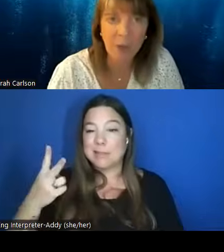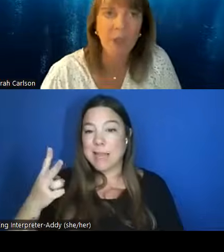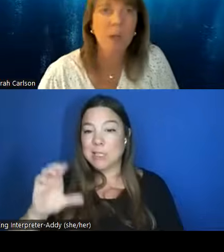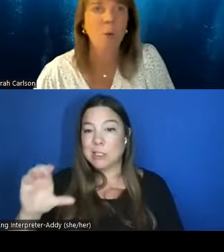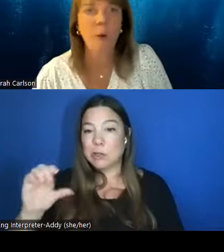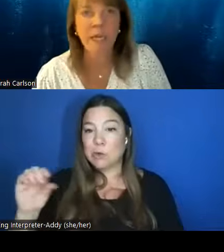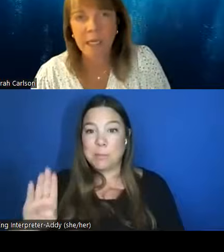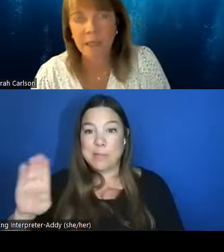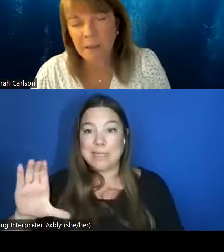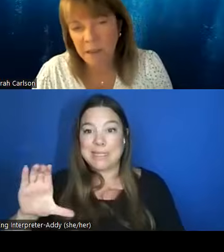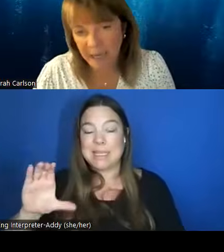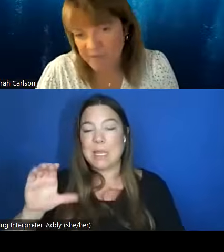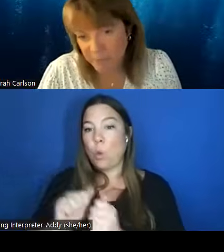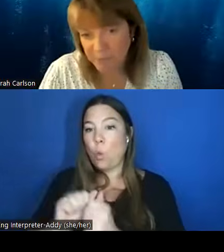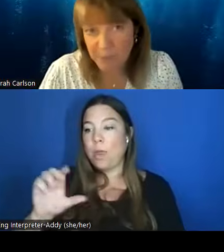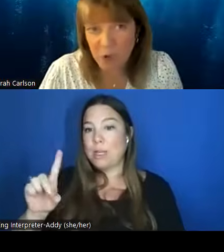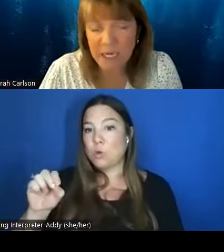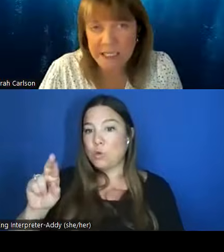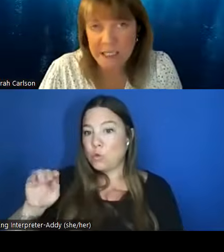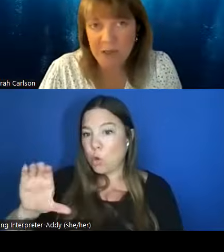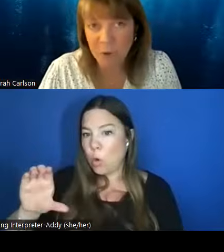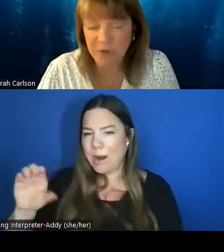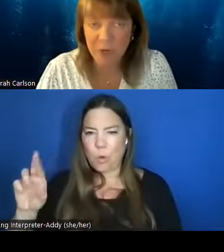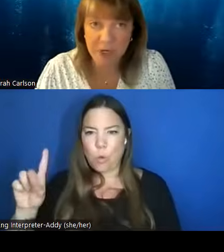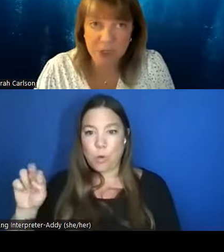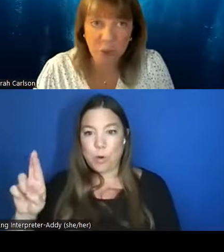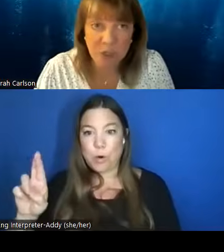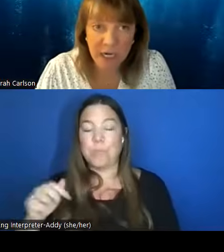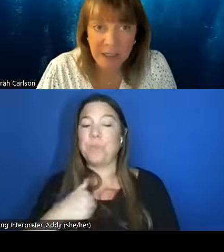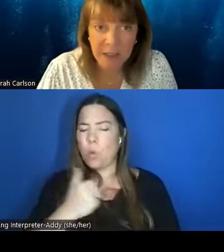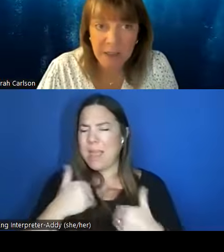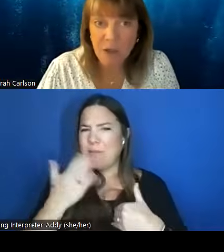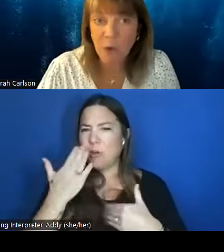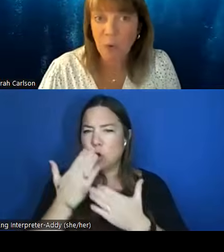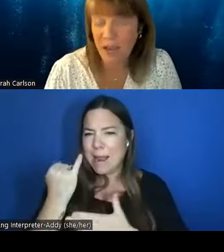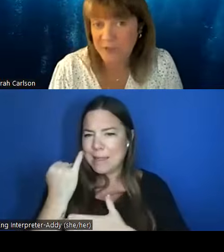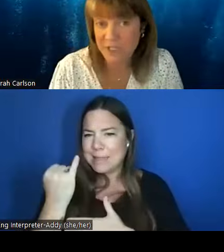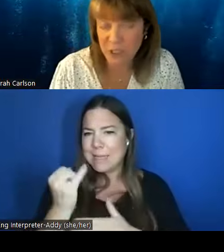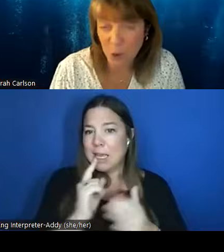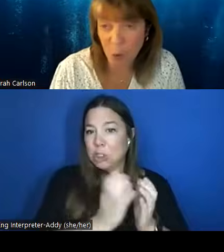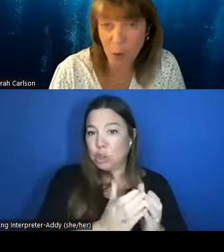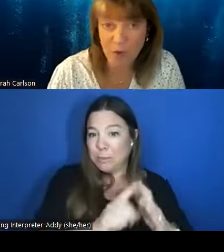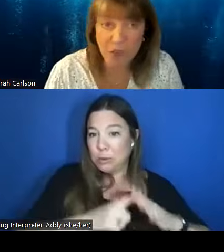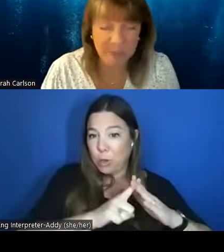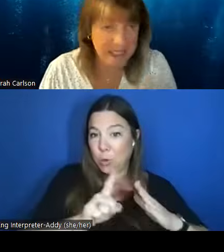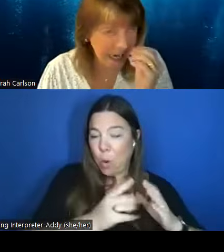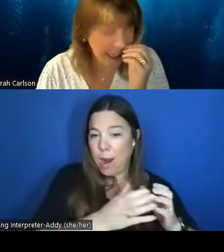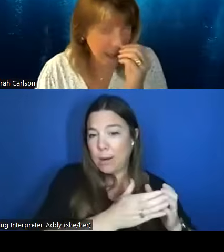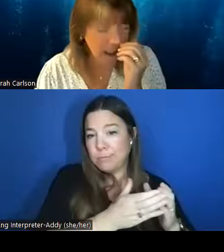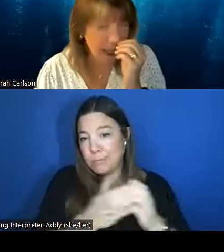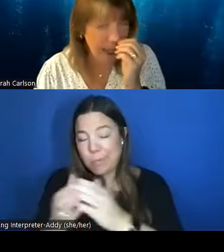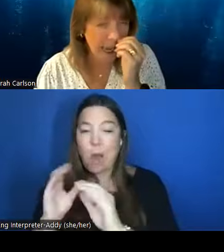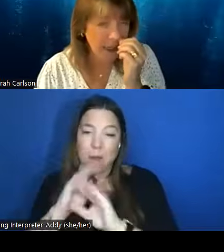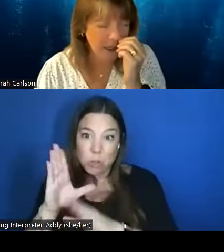order. We have a good idea of where the voyage originated. We obviously know where the ship